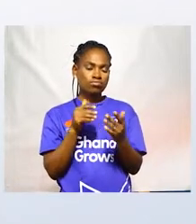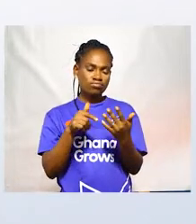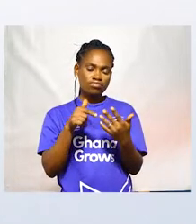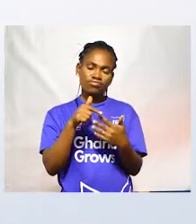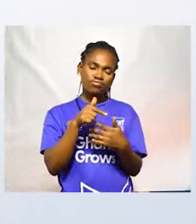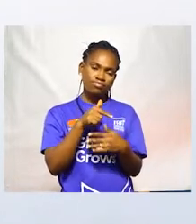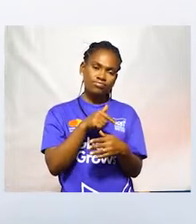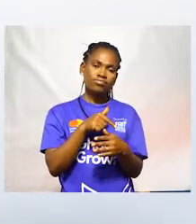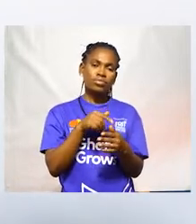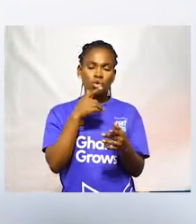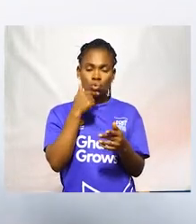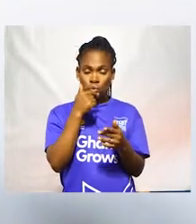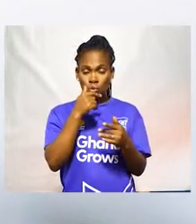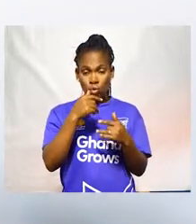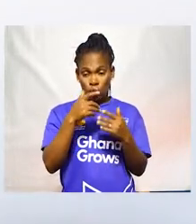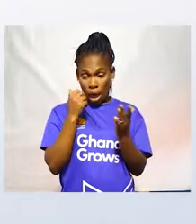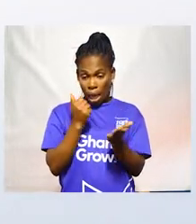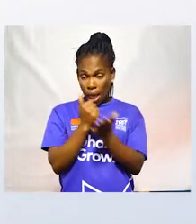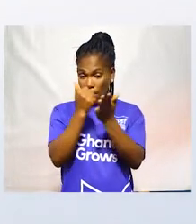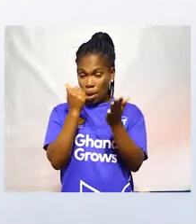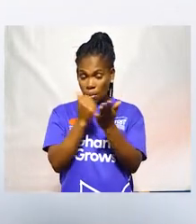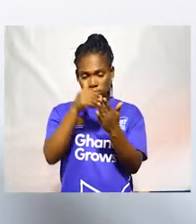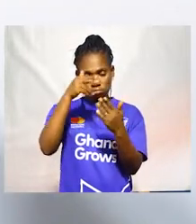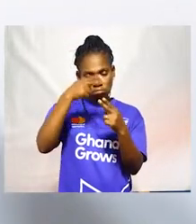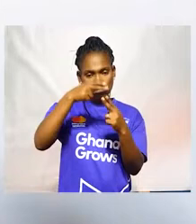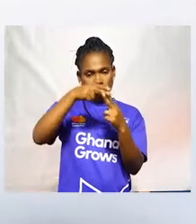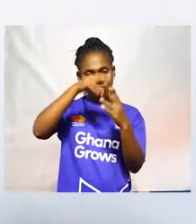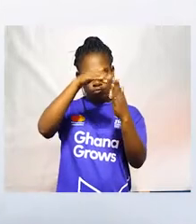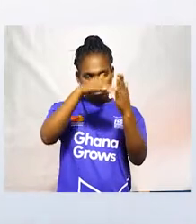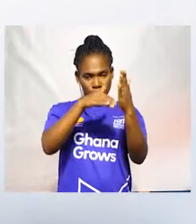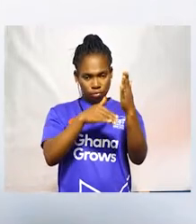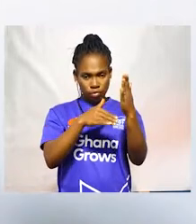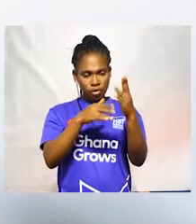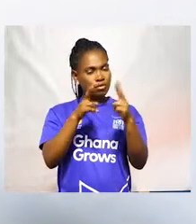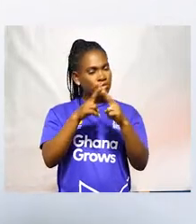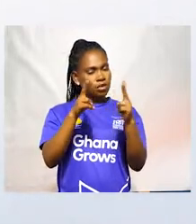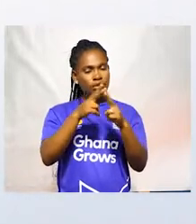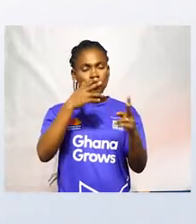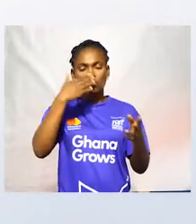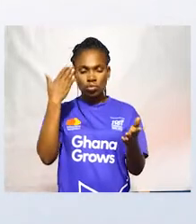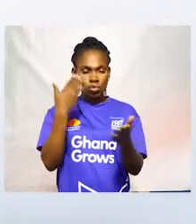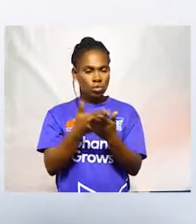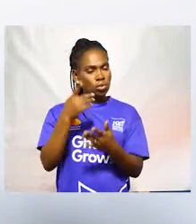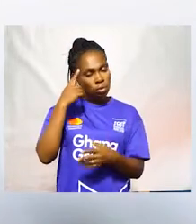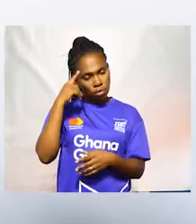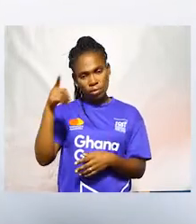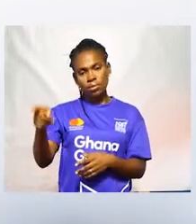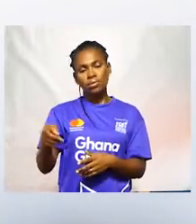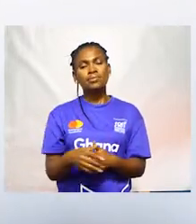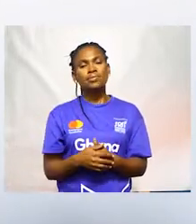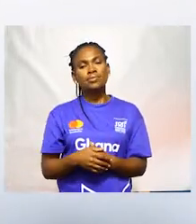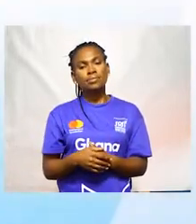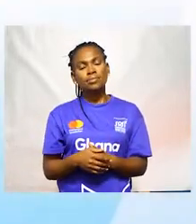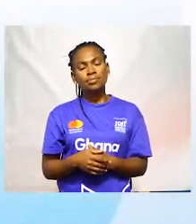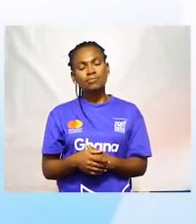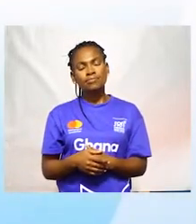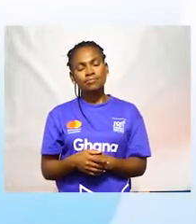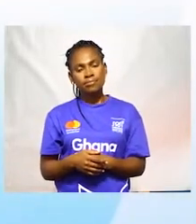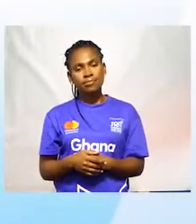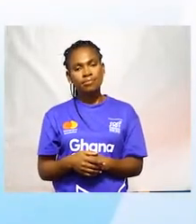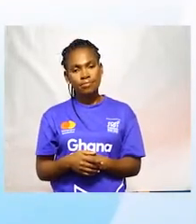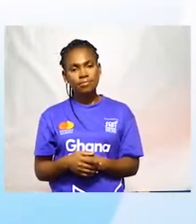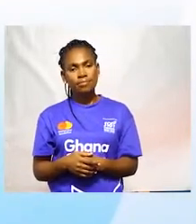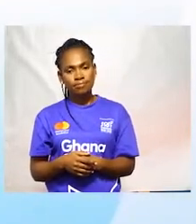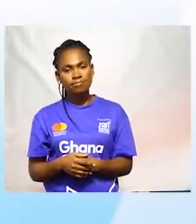Buedi, Kwabna Ekwema Boateng. These guys have been very instrumental in the journey of my life. Yeah, very good